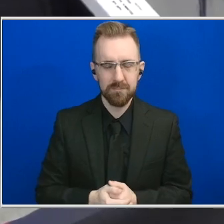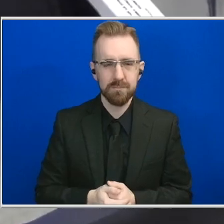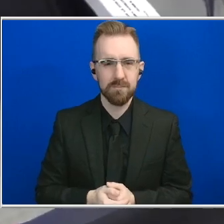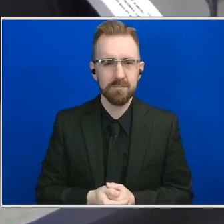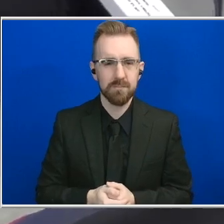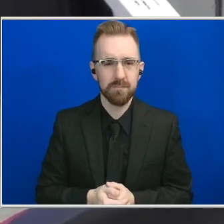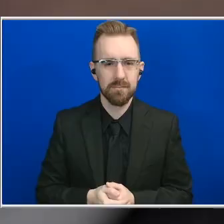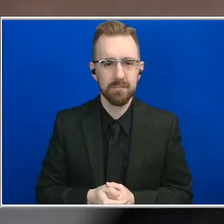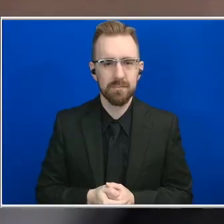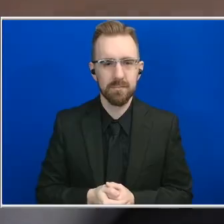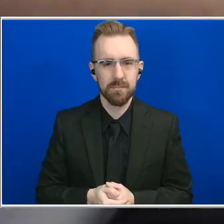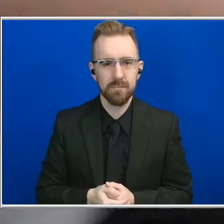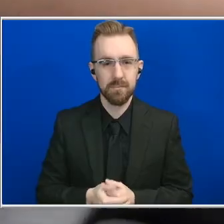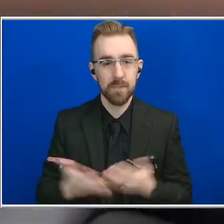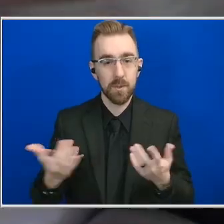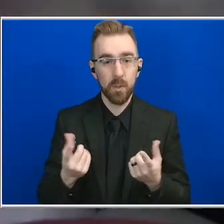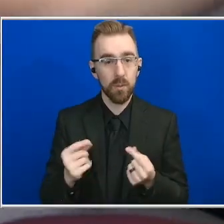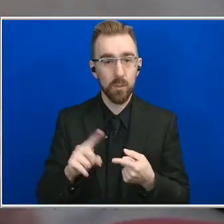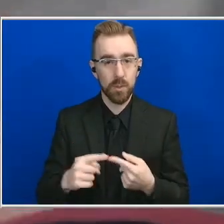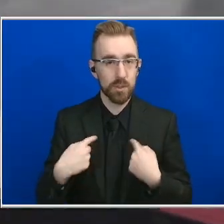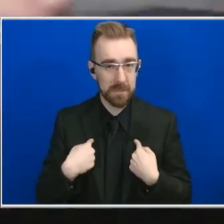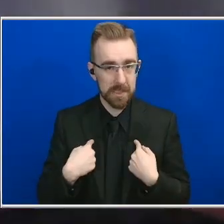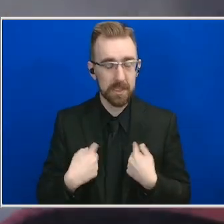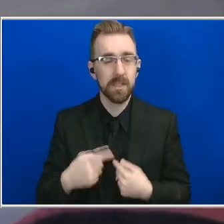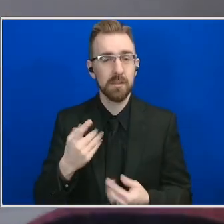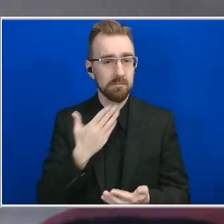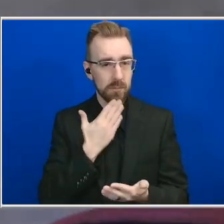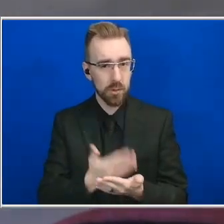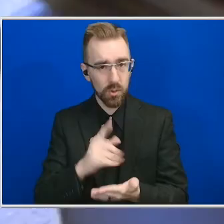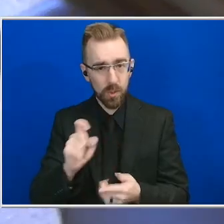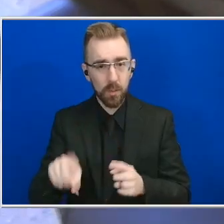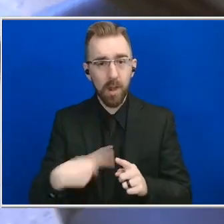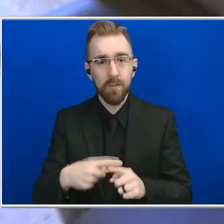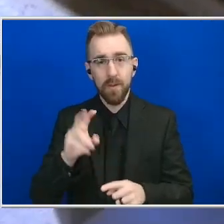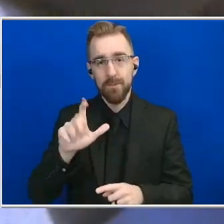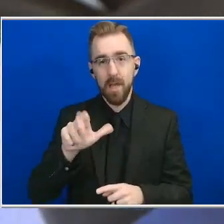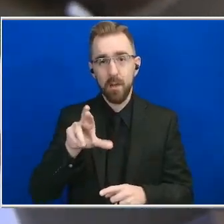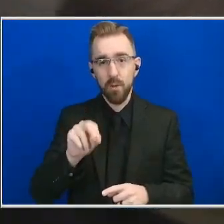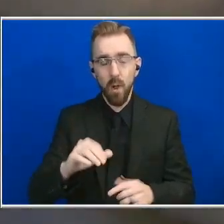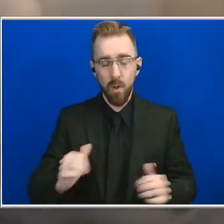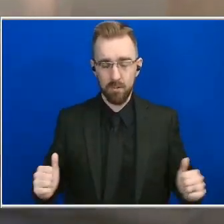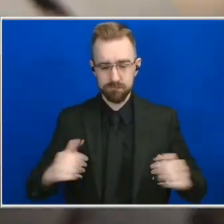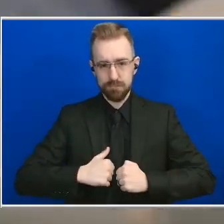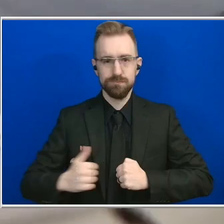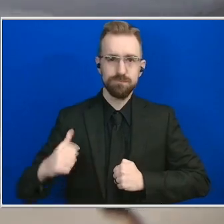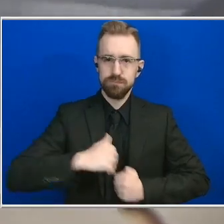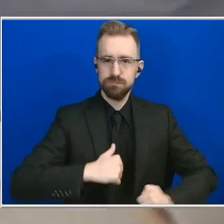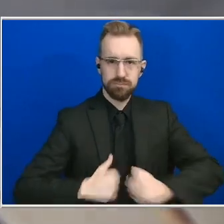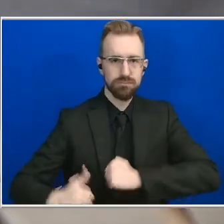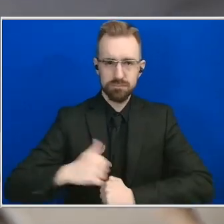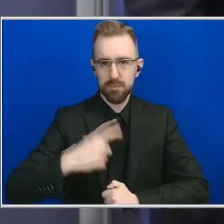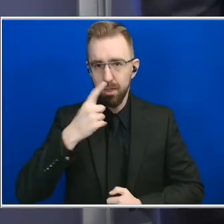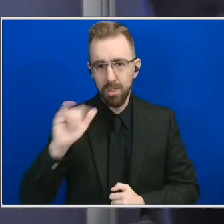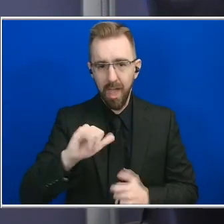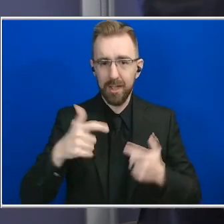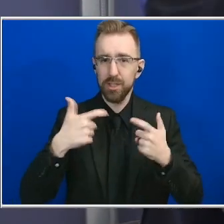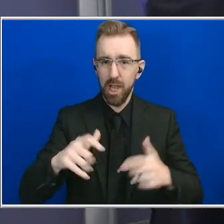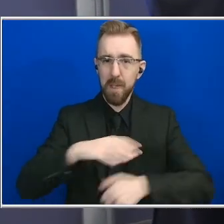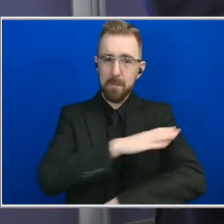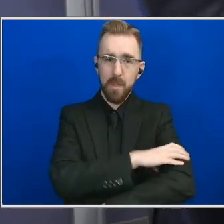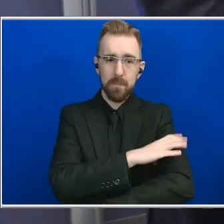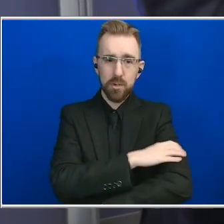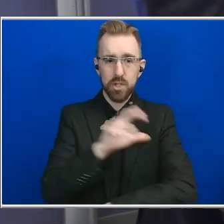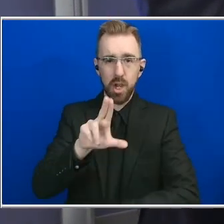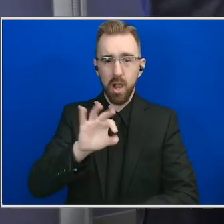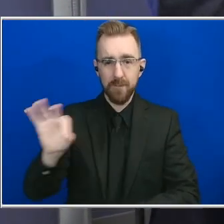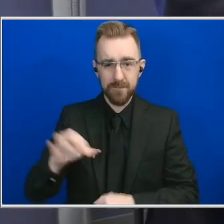So what are you doing to me? It's a valid question when you're Velcro wrapped from your waist to your ankles in what looks like giant blood pressure cuffs. This device is